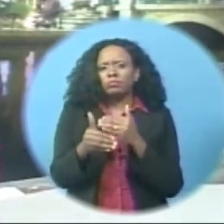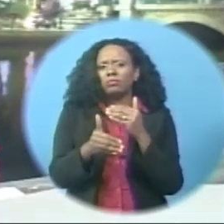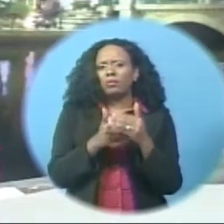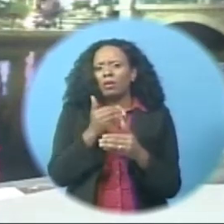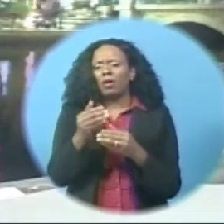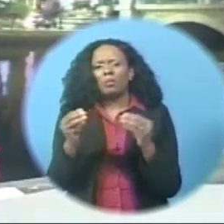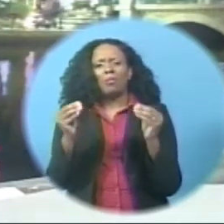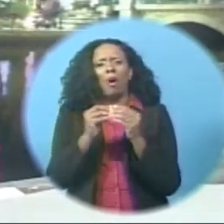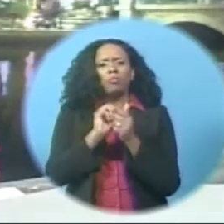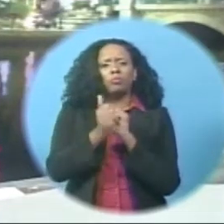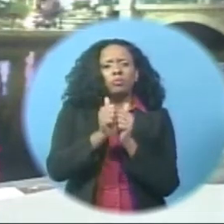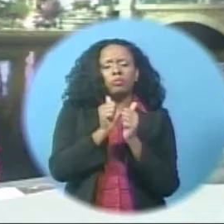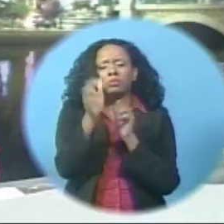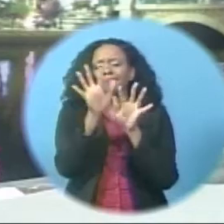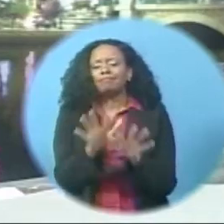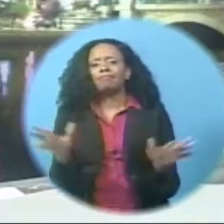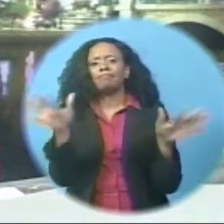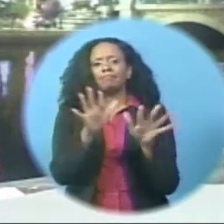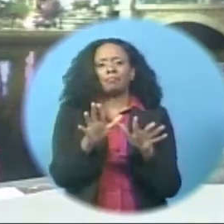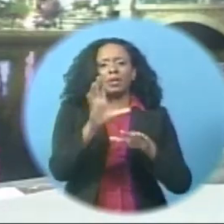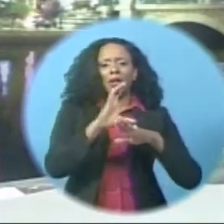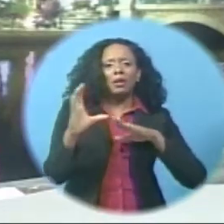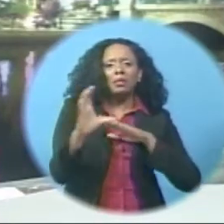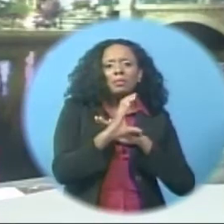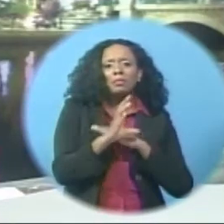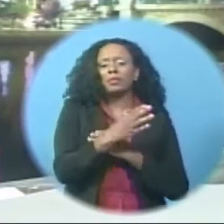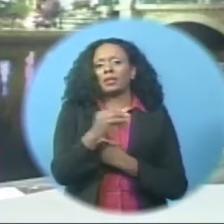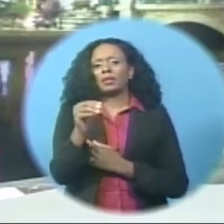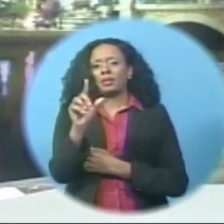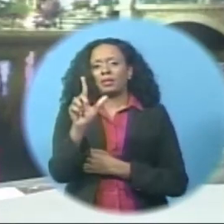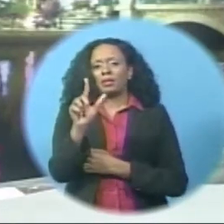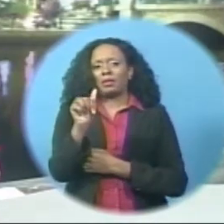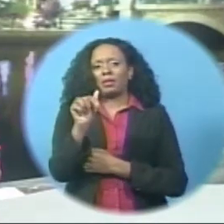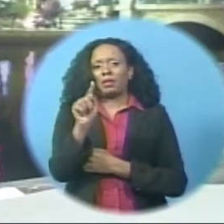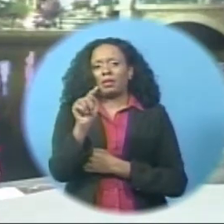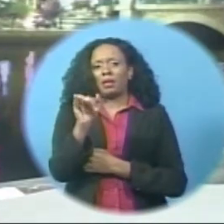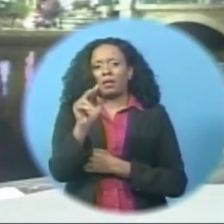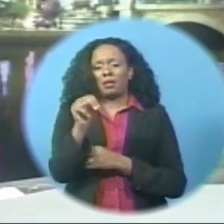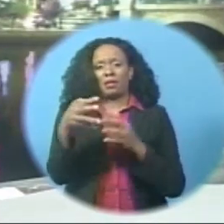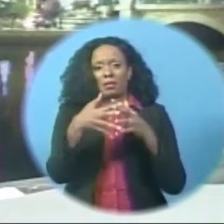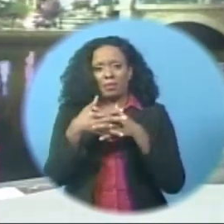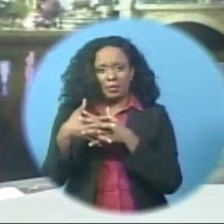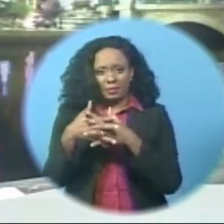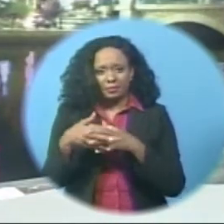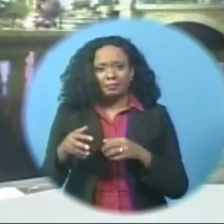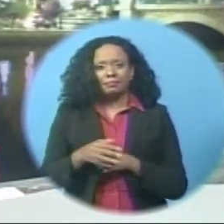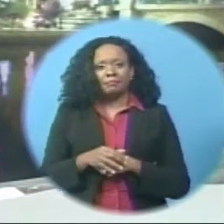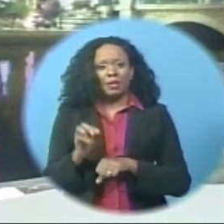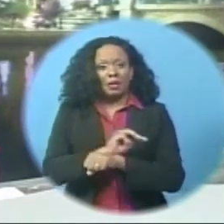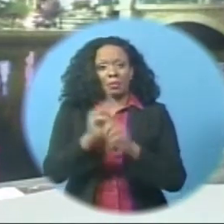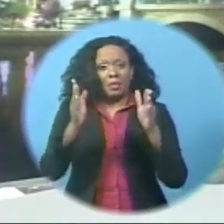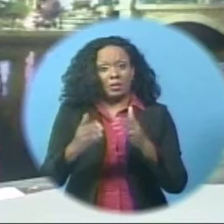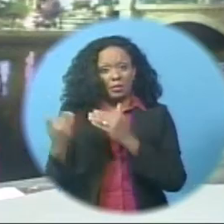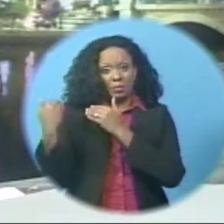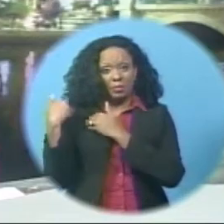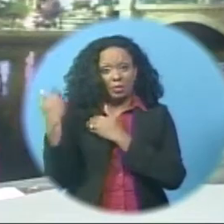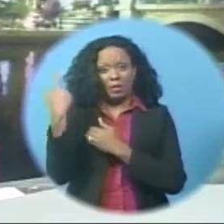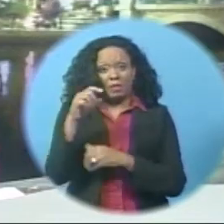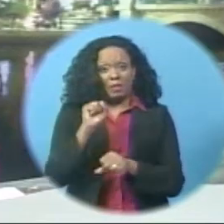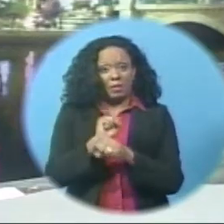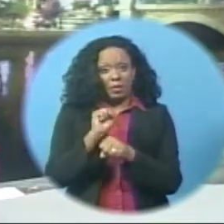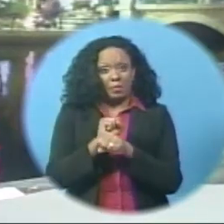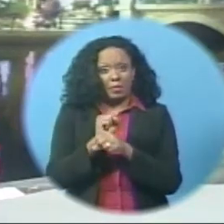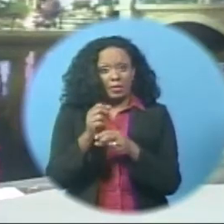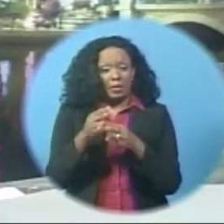one of the more competitive countries in the Caribbean and Latin American region. Minister of Labour, Senator Dr. Esther